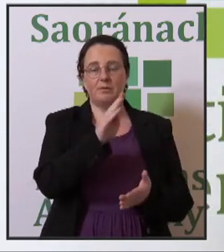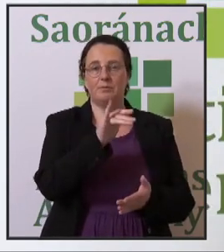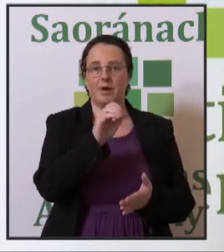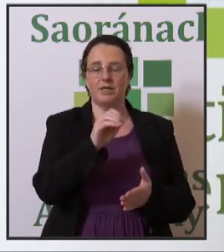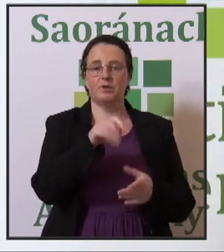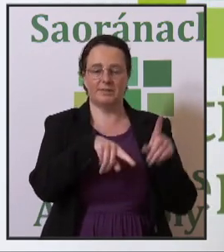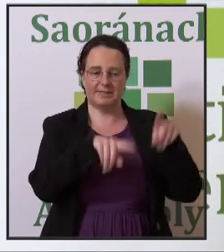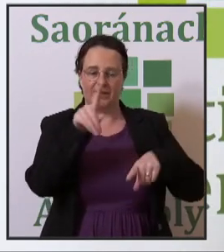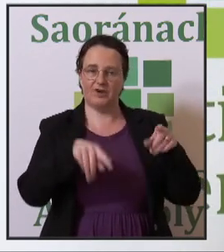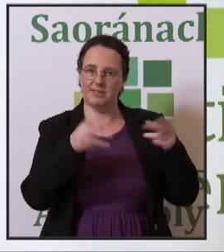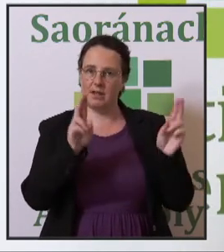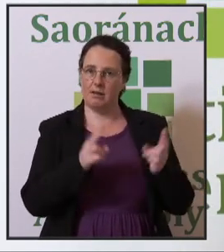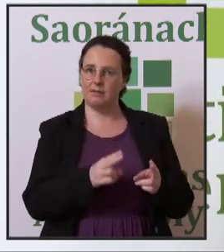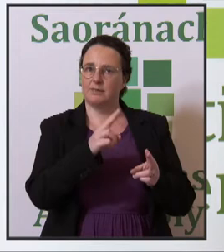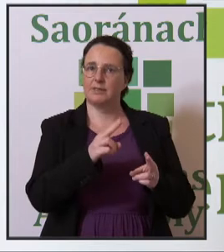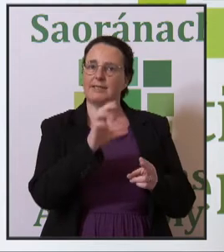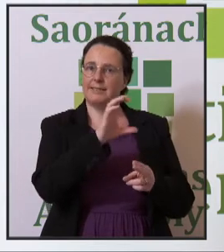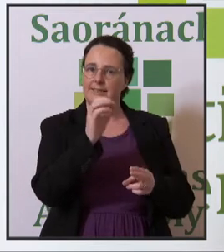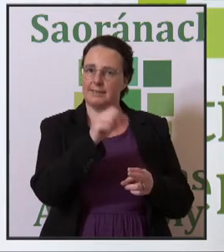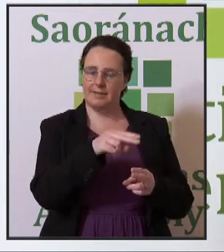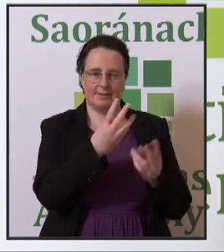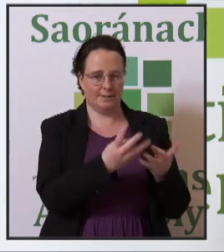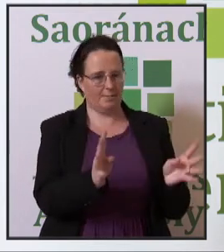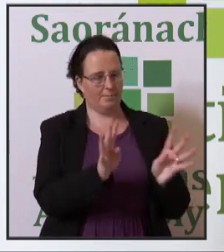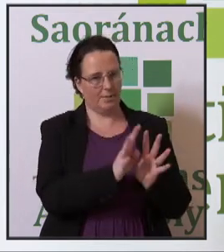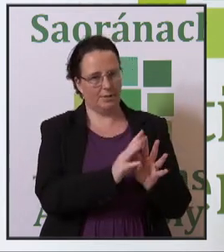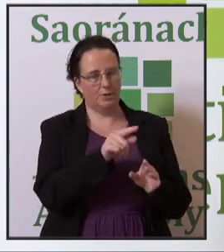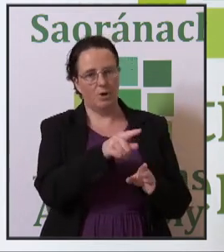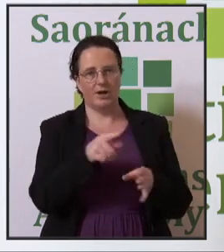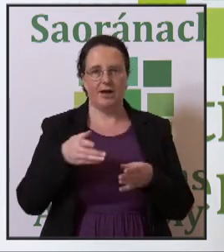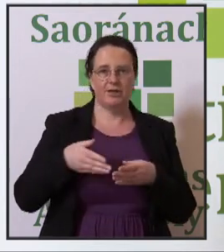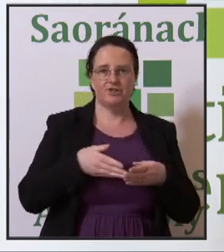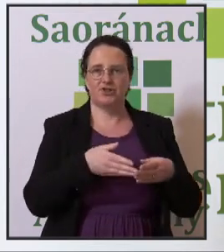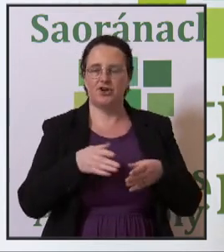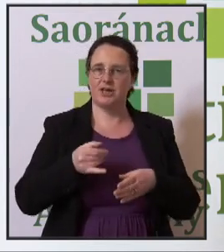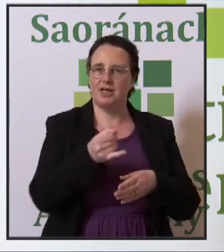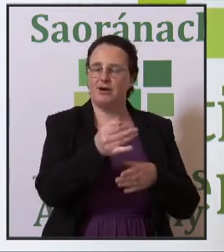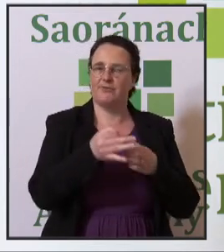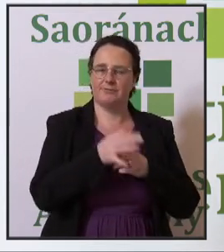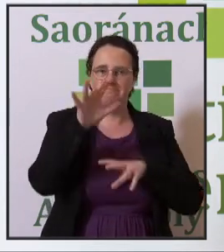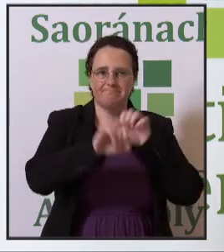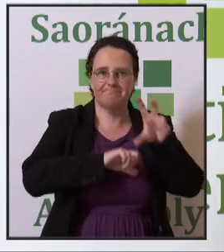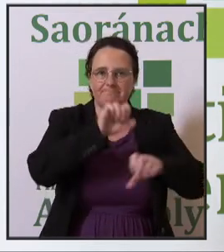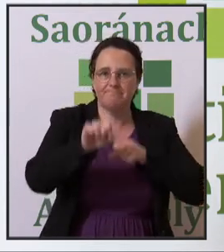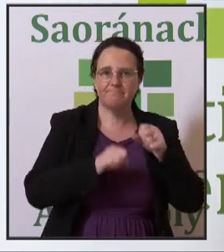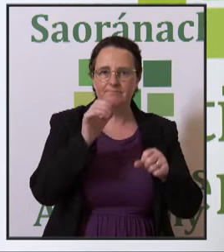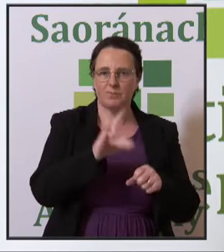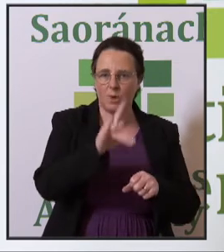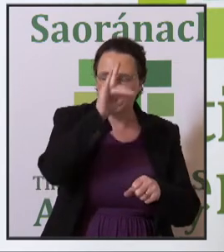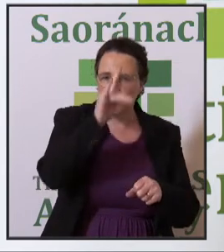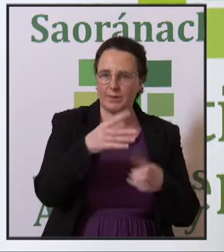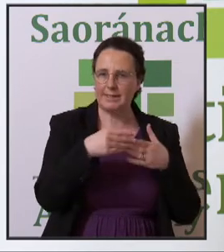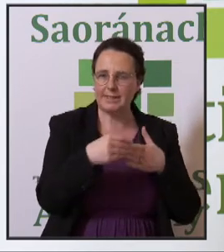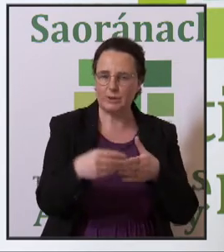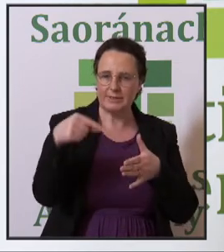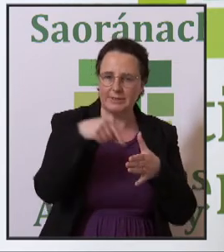Loss Citizens Assembly, you're on a voyage of discovery, which will hopefully lead to deep and meaningful change with